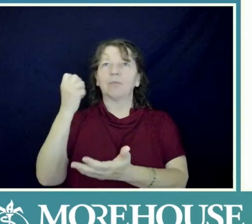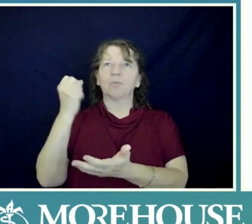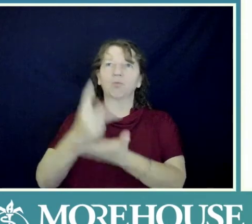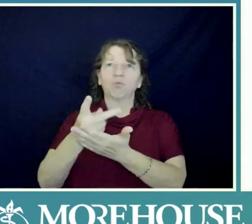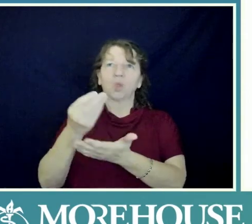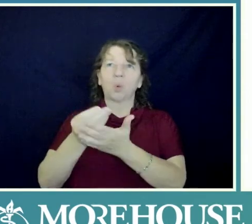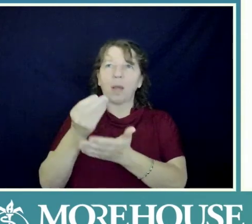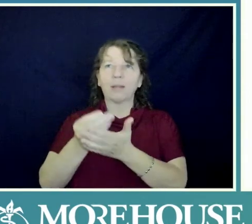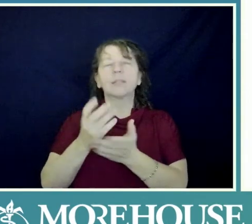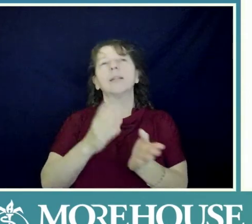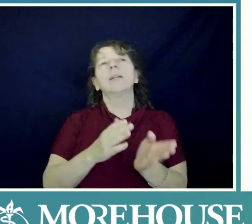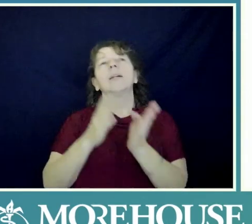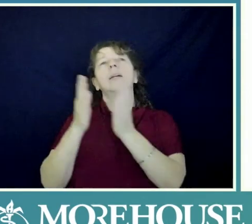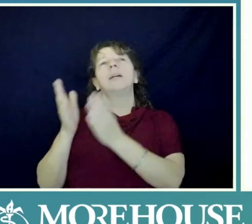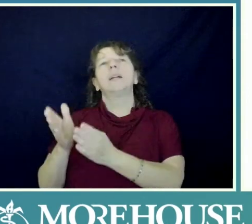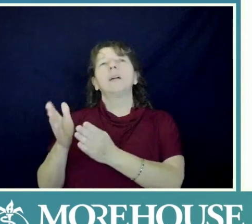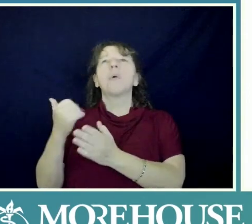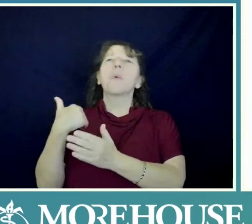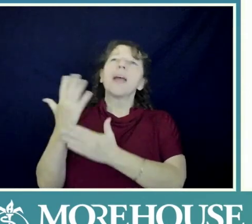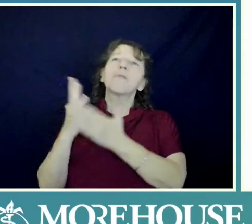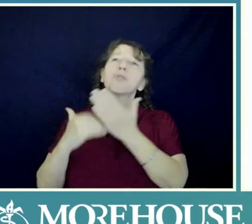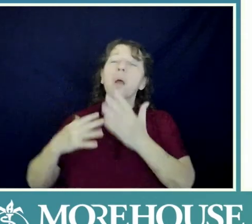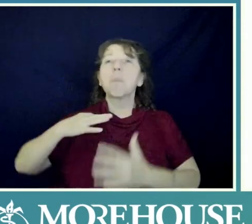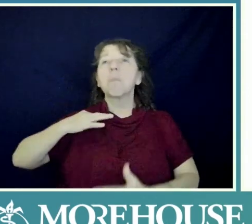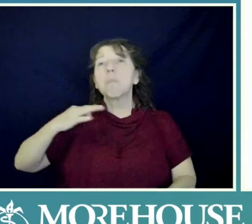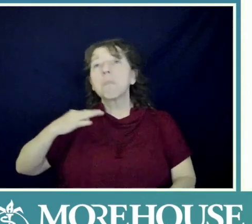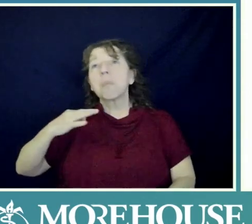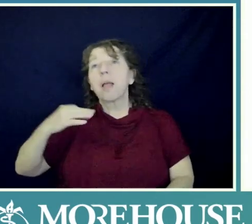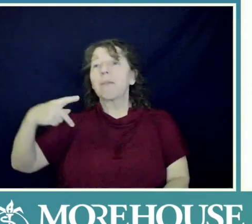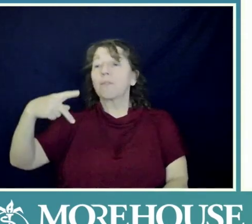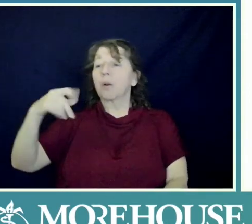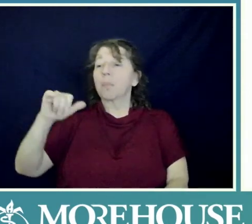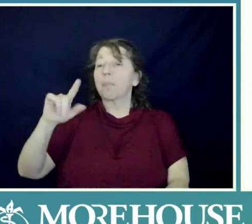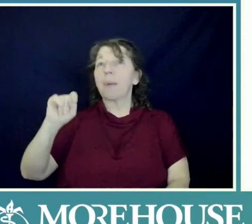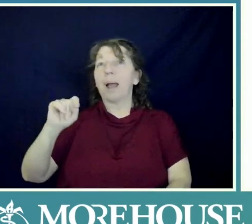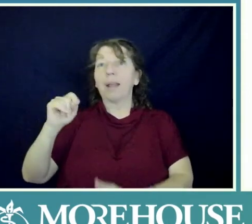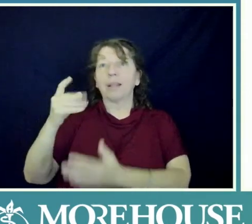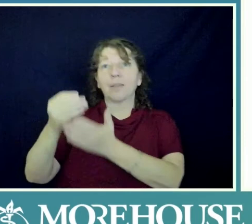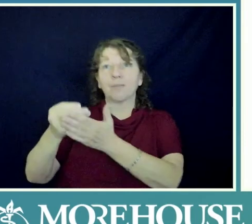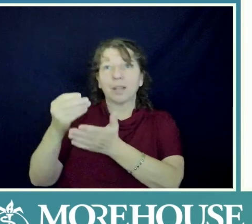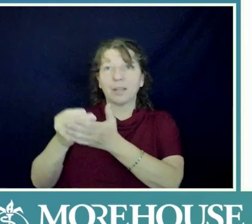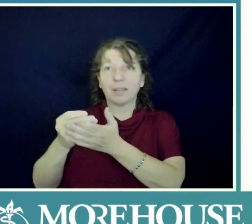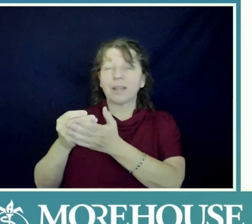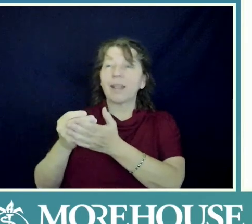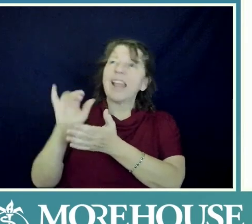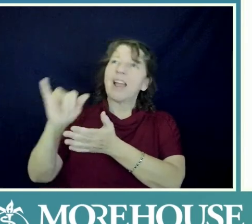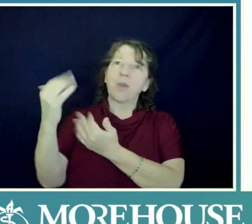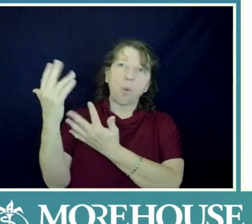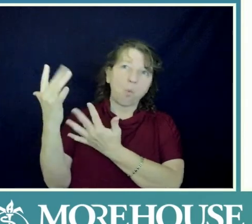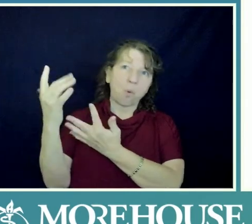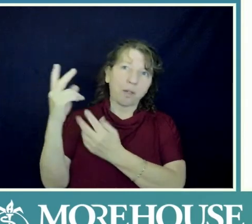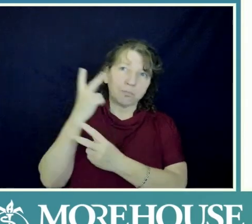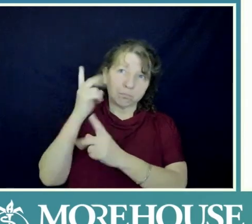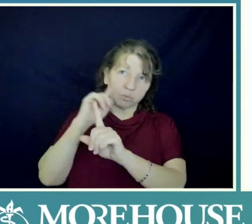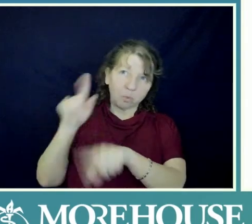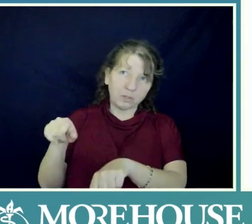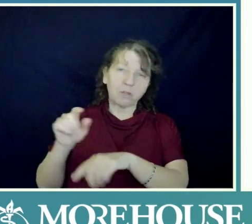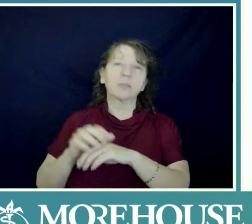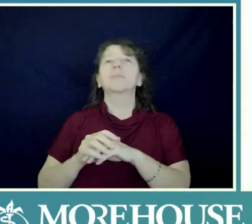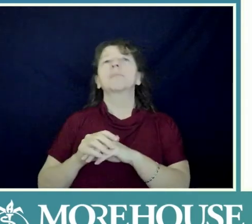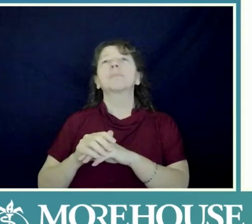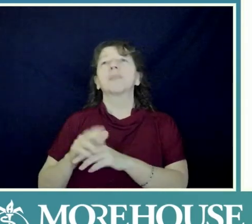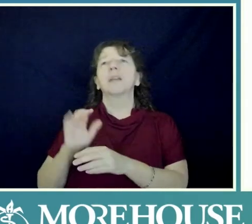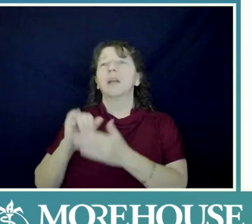that are currently applied for pilot funding, and those awards are still pending. And this is critically